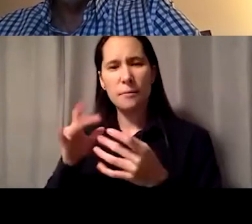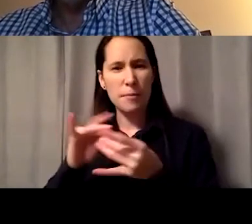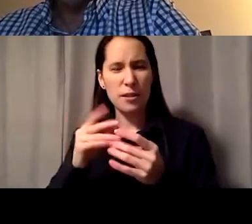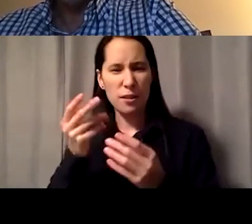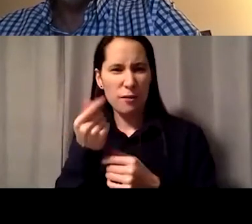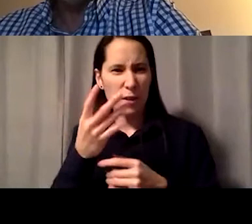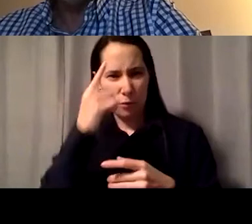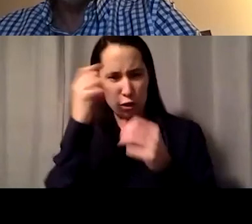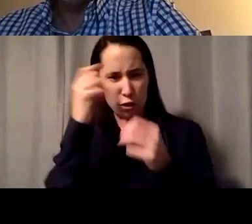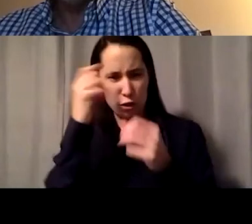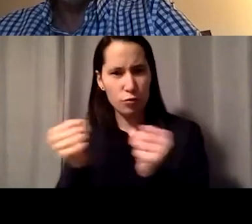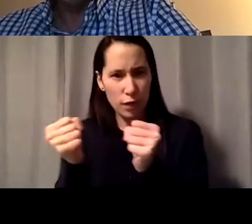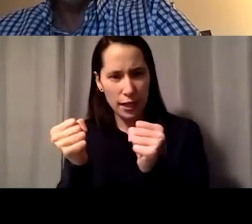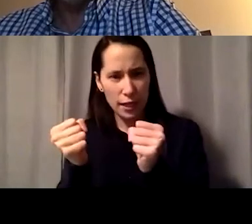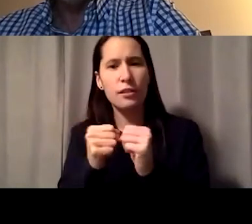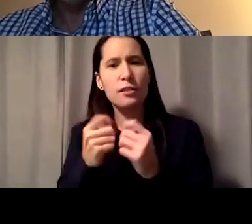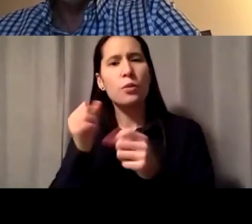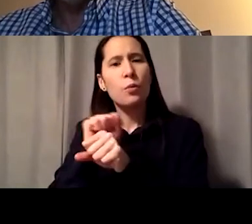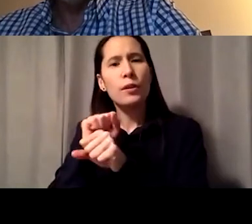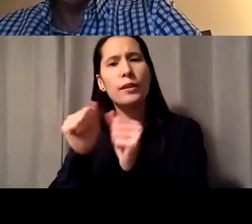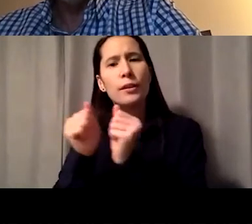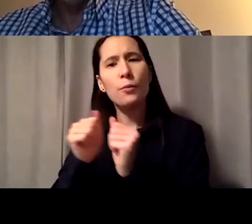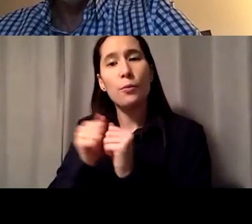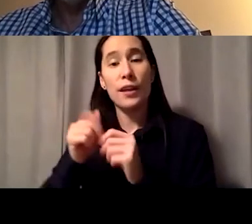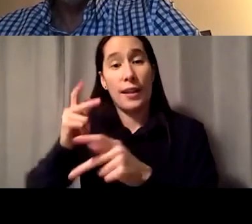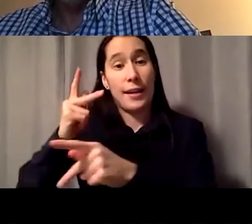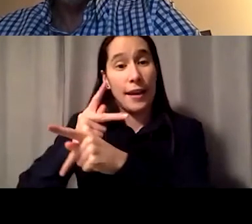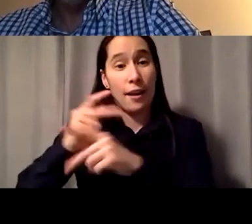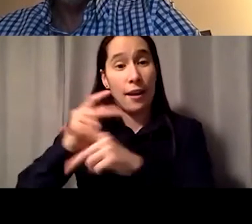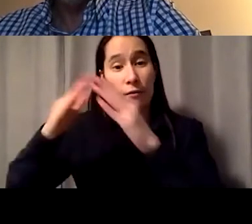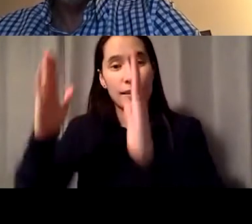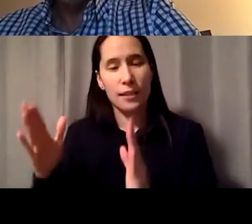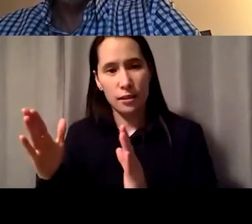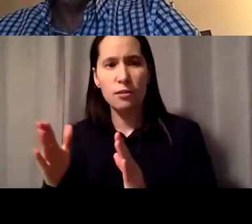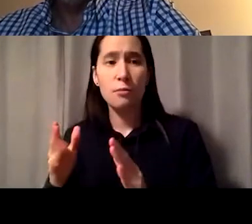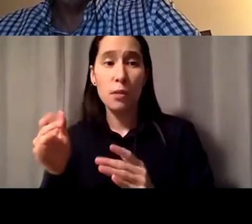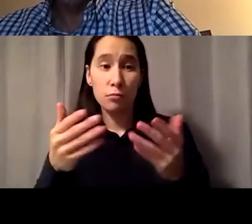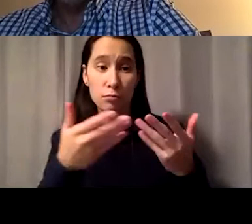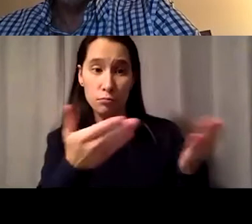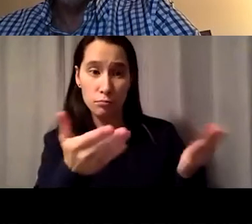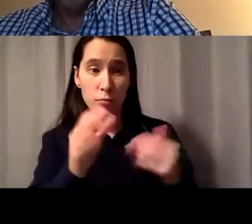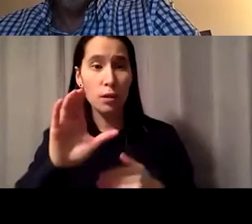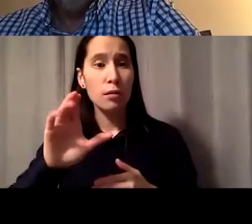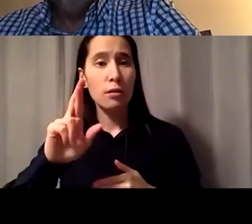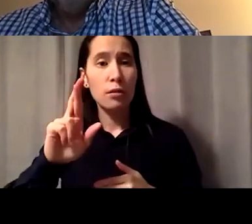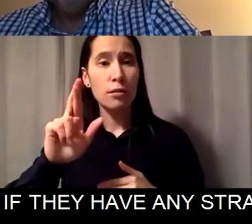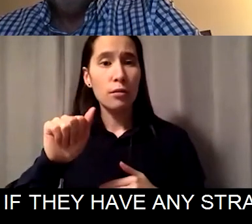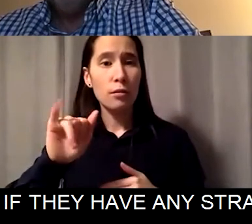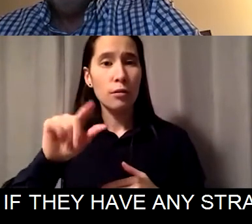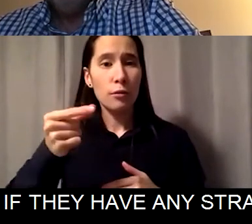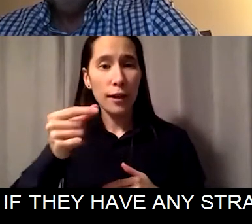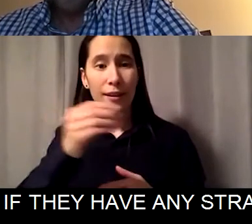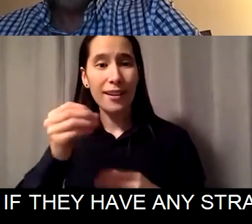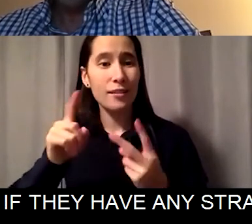when working with care facilities. And I would open it up to Craig and Isabel and Naomi, if they have